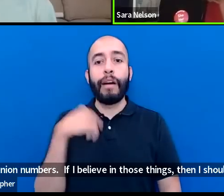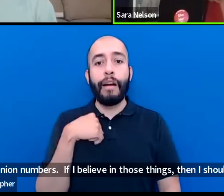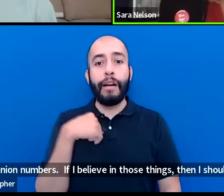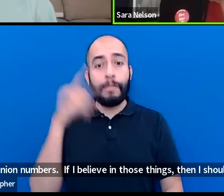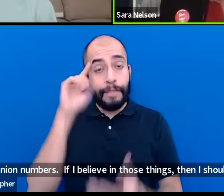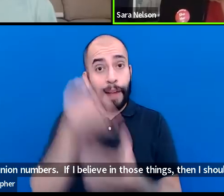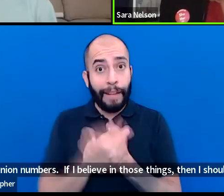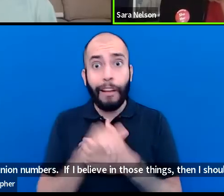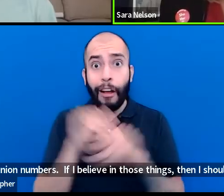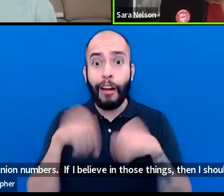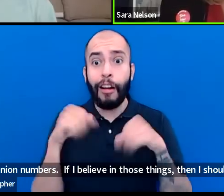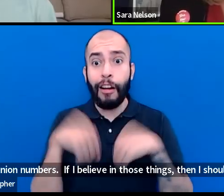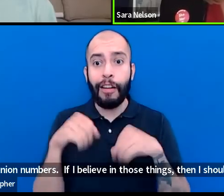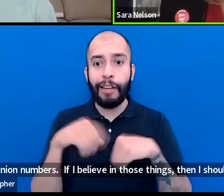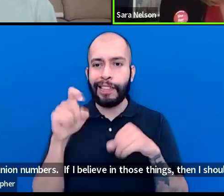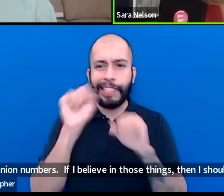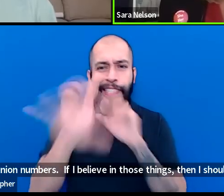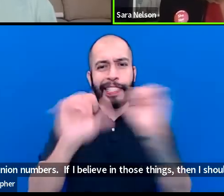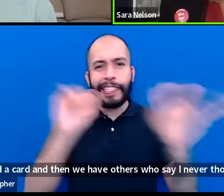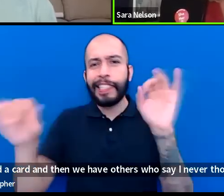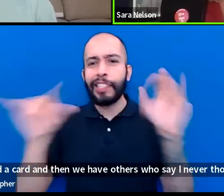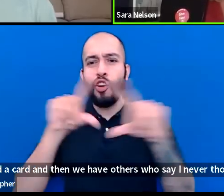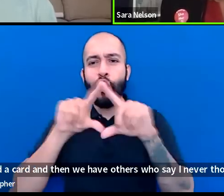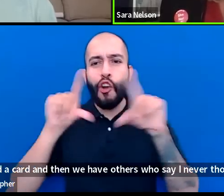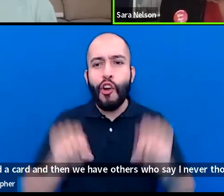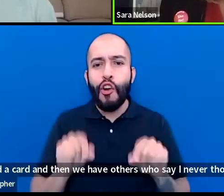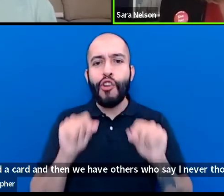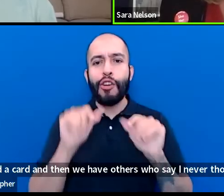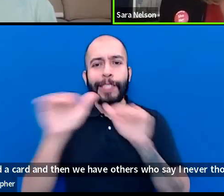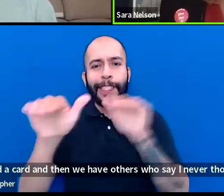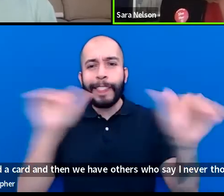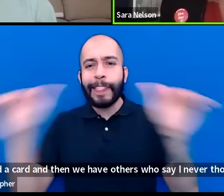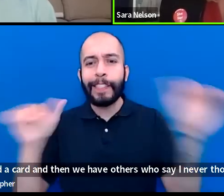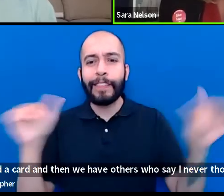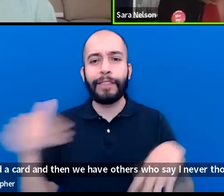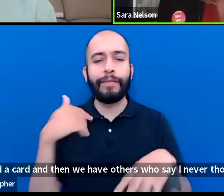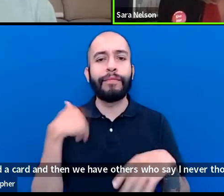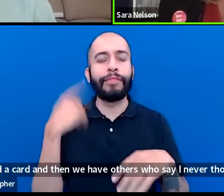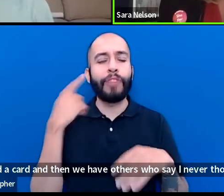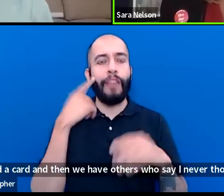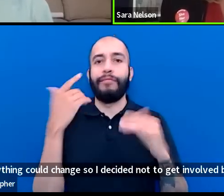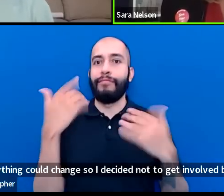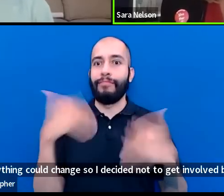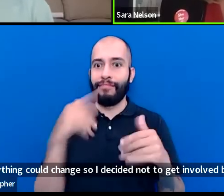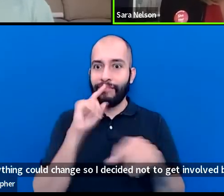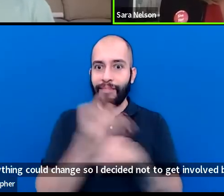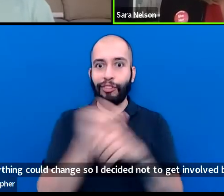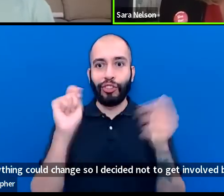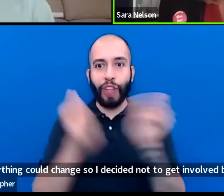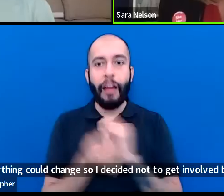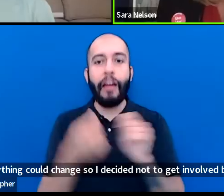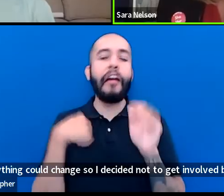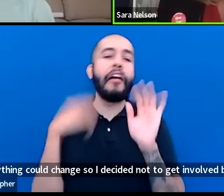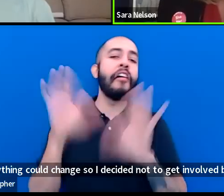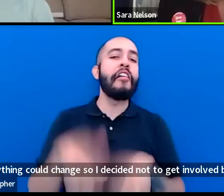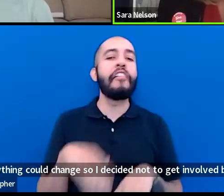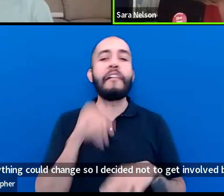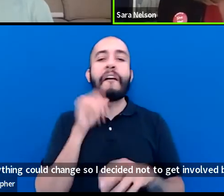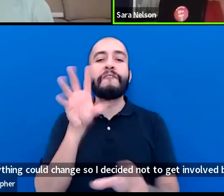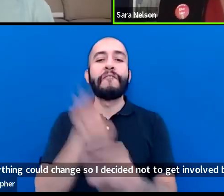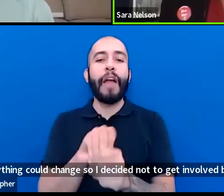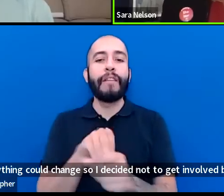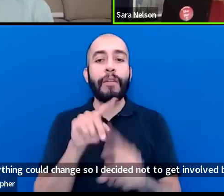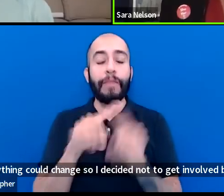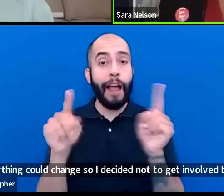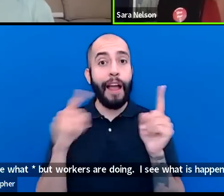change, so I decided not to get involved, but I see what Starbucks workers are doing. I see what's happening at Amazon. This is exciting. I want to do this